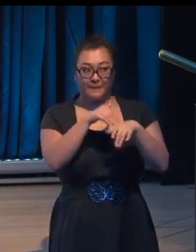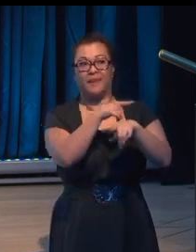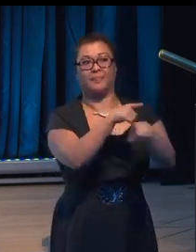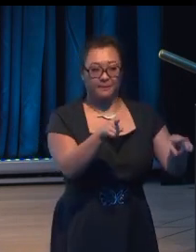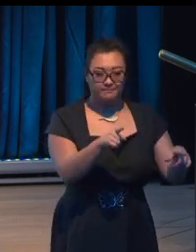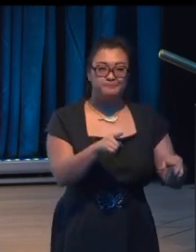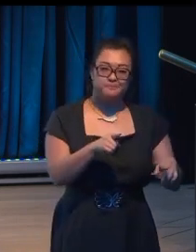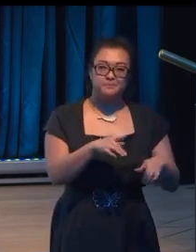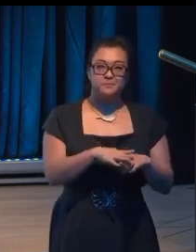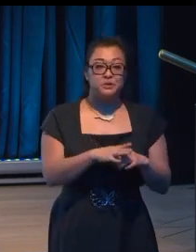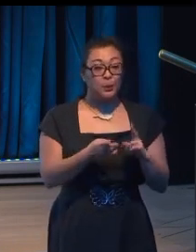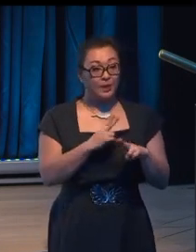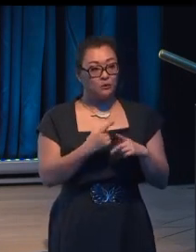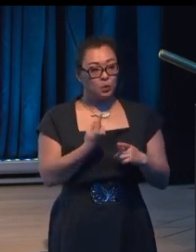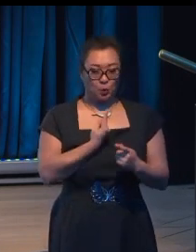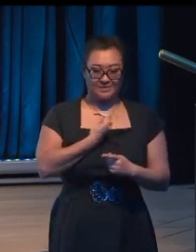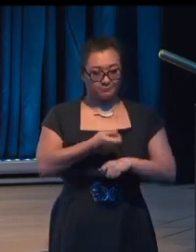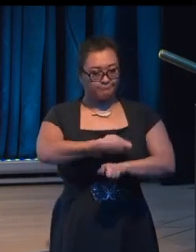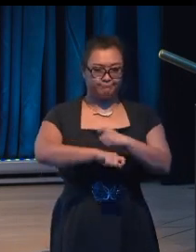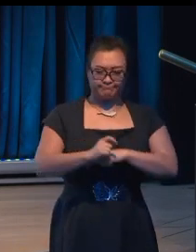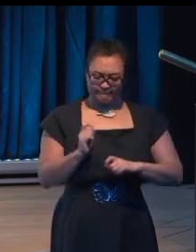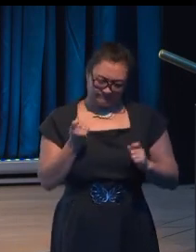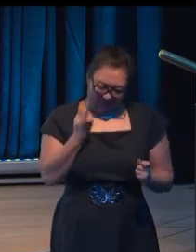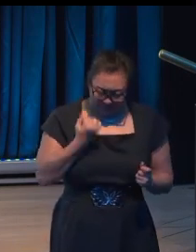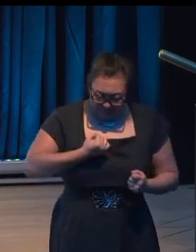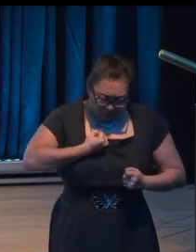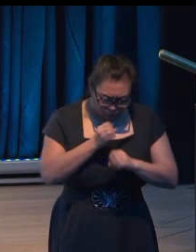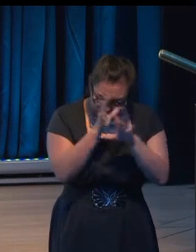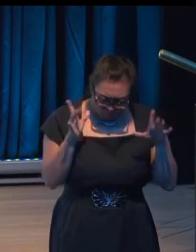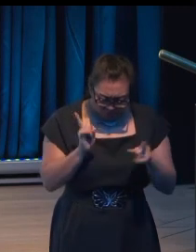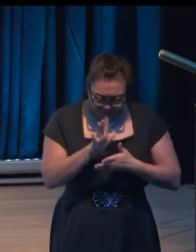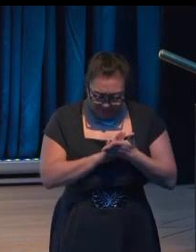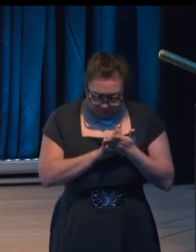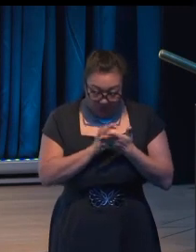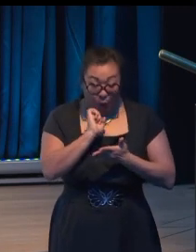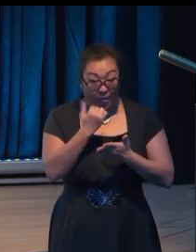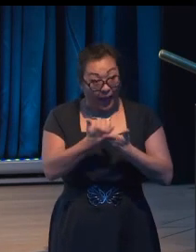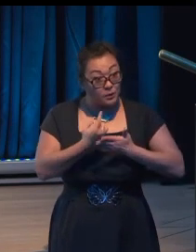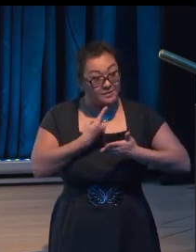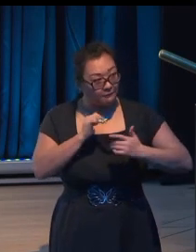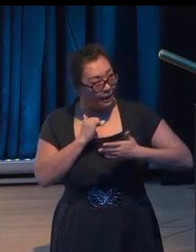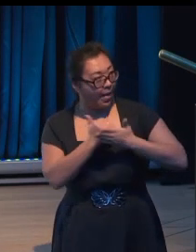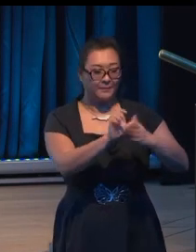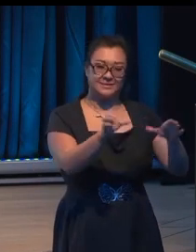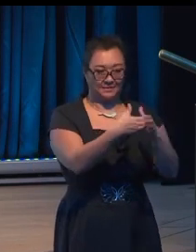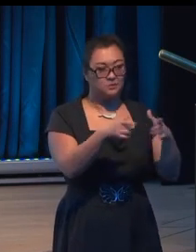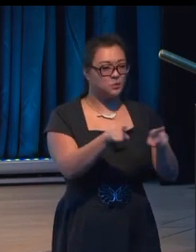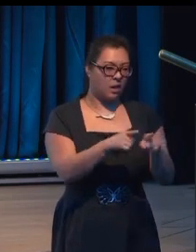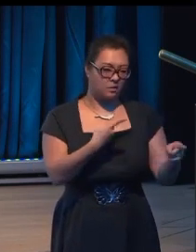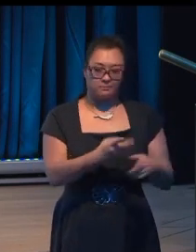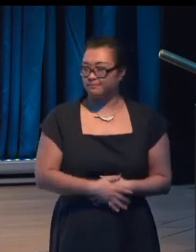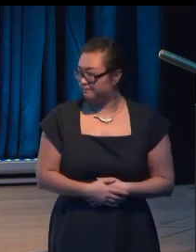being proactive in managing these things will just not only help you, but also help the rest of your team and give you all a slightly easier life.